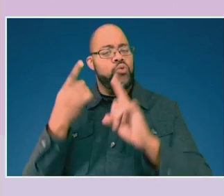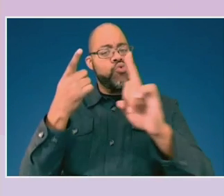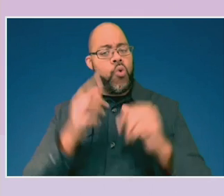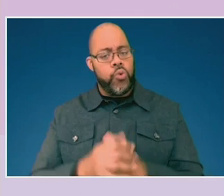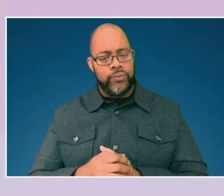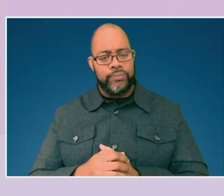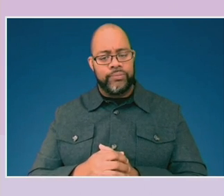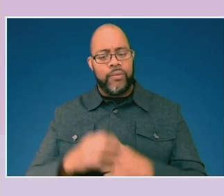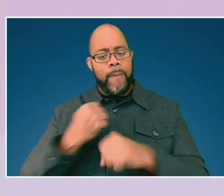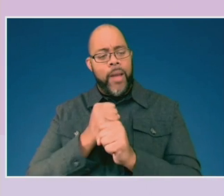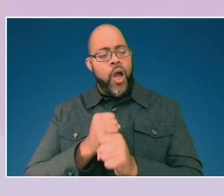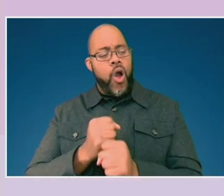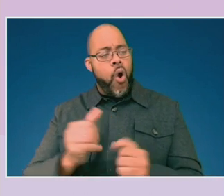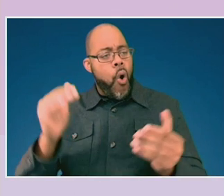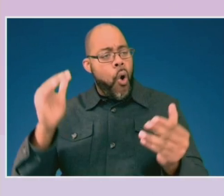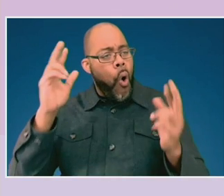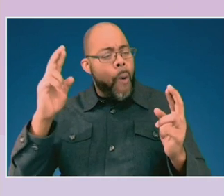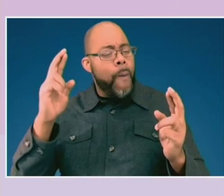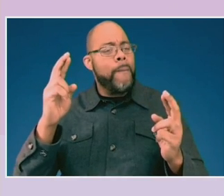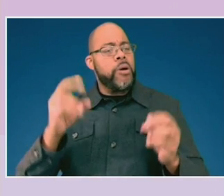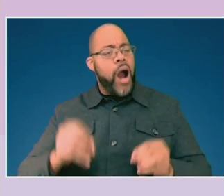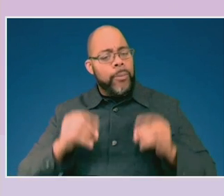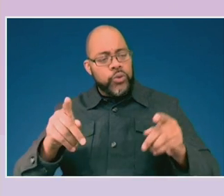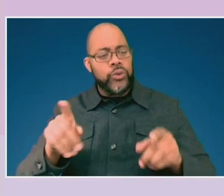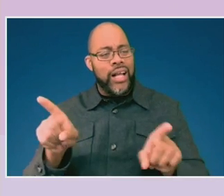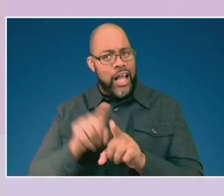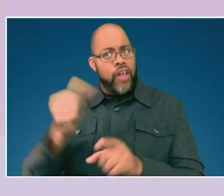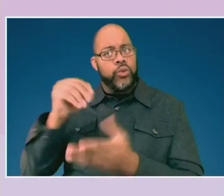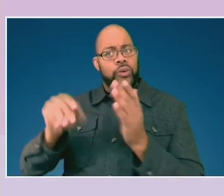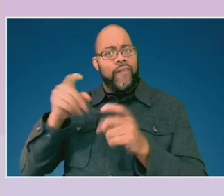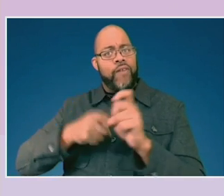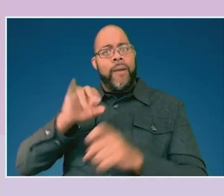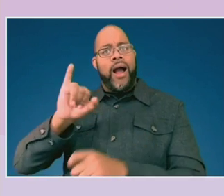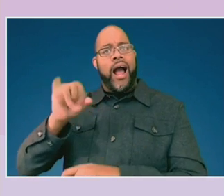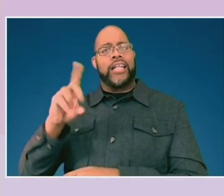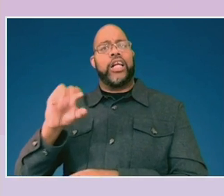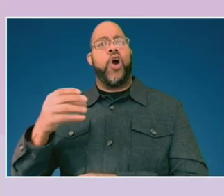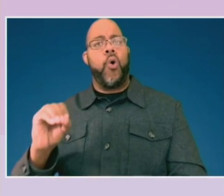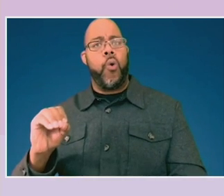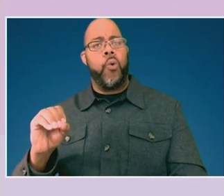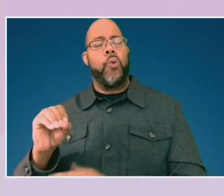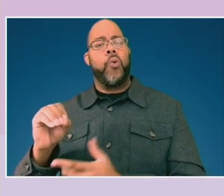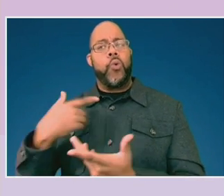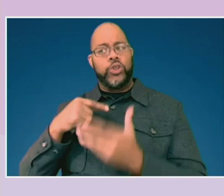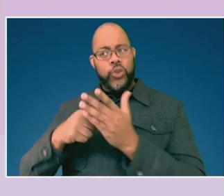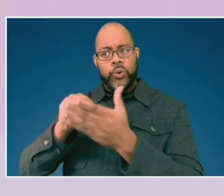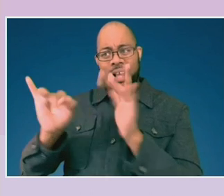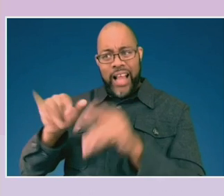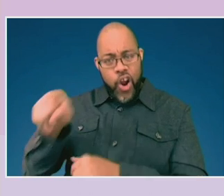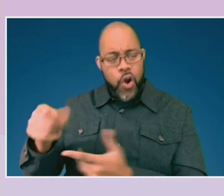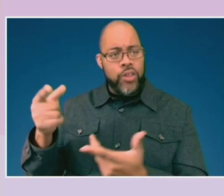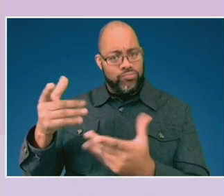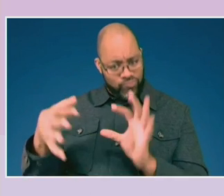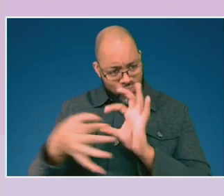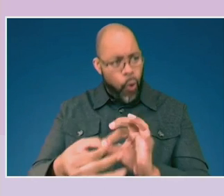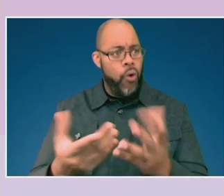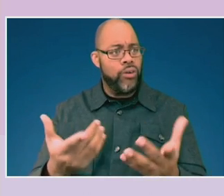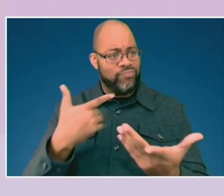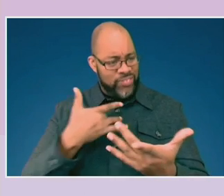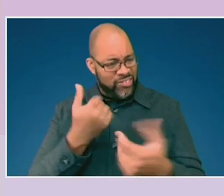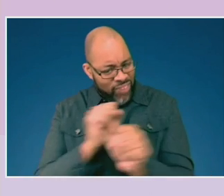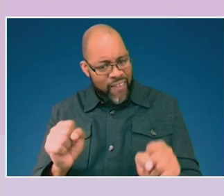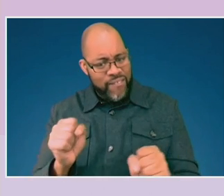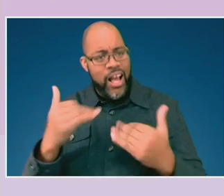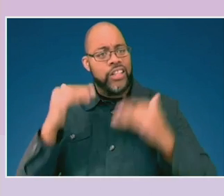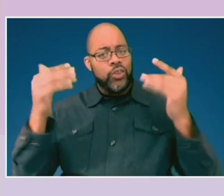create hope and opportunity for more young people like Becca when we do it right. We show more students like her that they belong, that they're safe. They have adults who